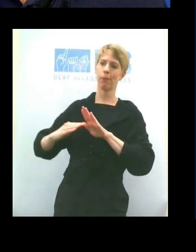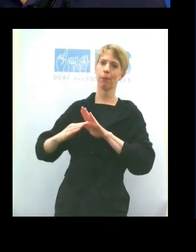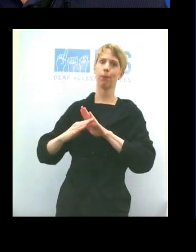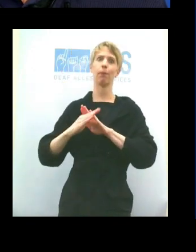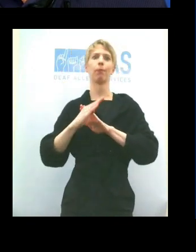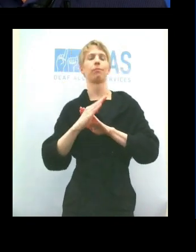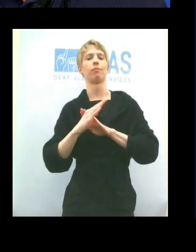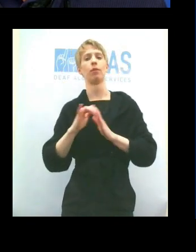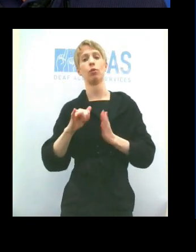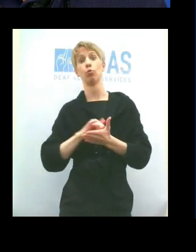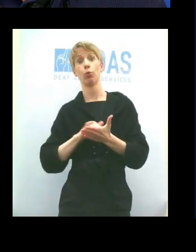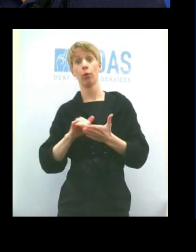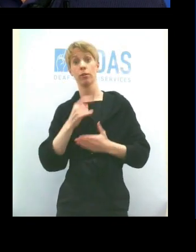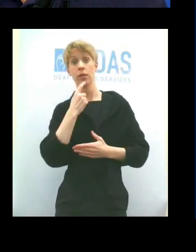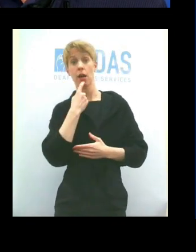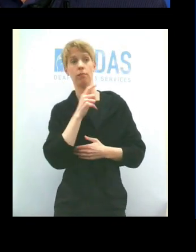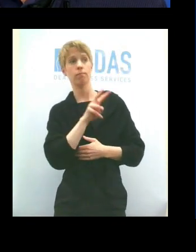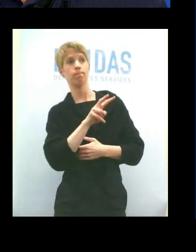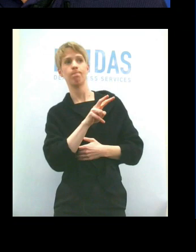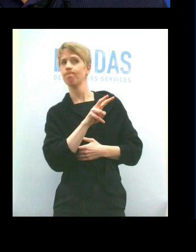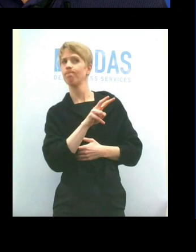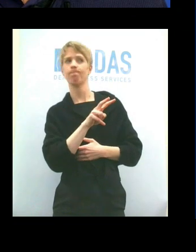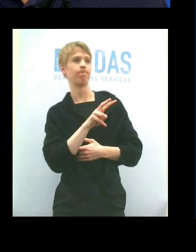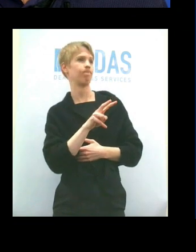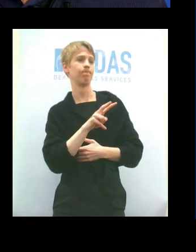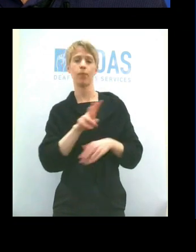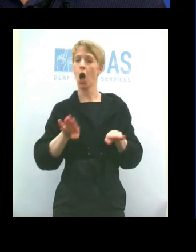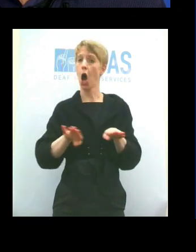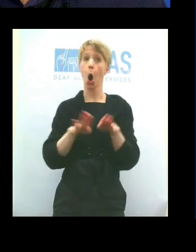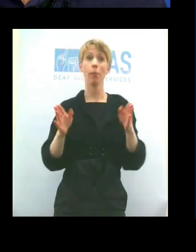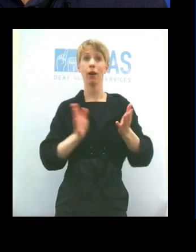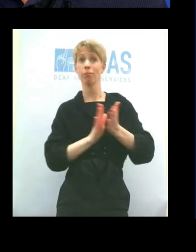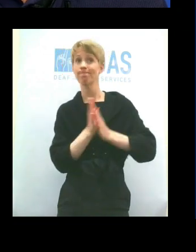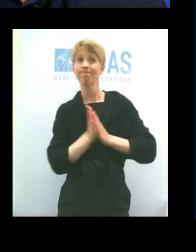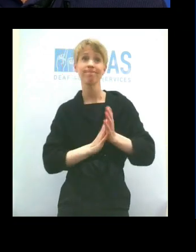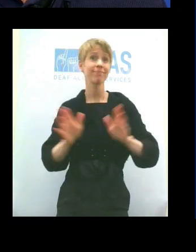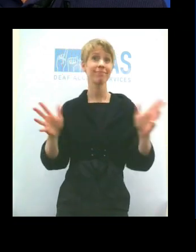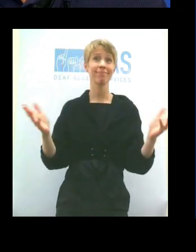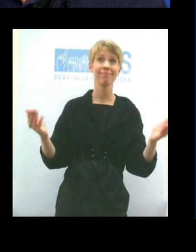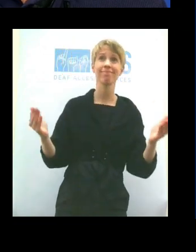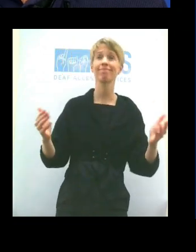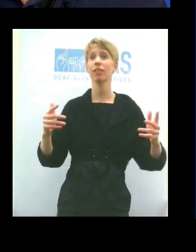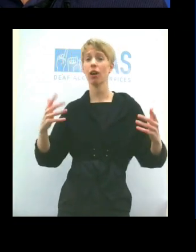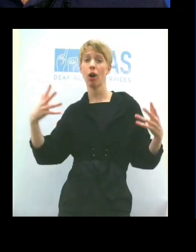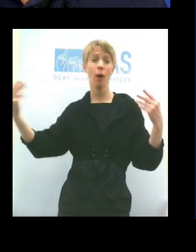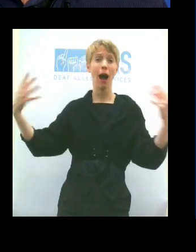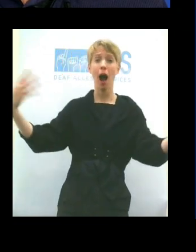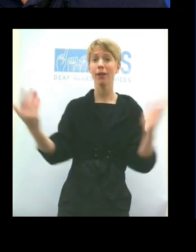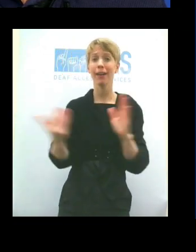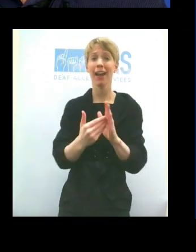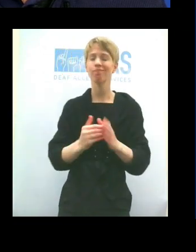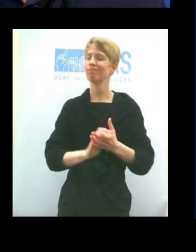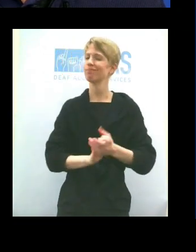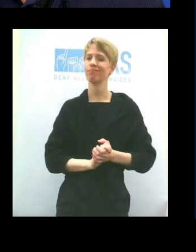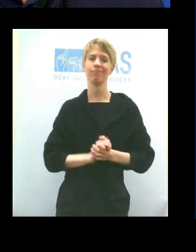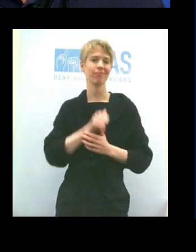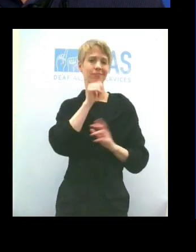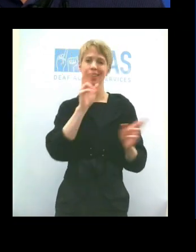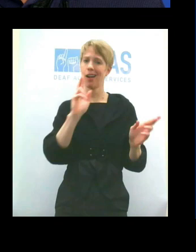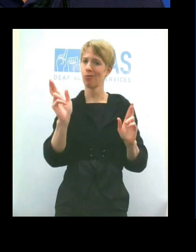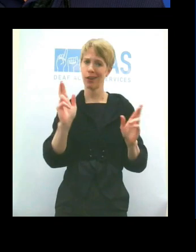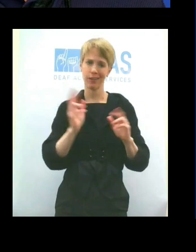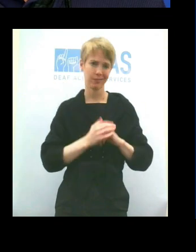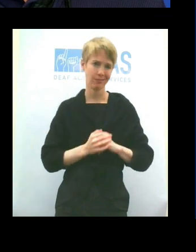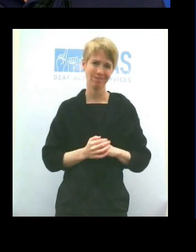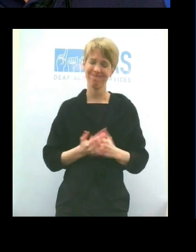at that and said, we're not ready to reopen. And I understand why. We were trending in the right direction. We had really good data for a number of